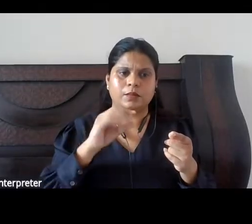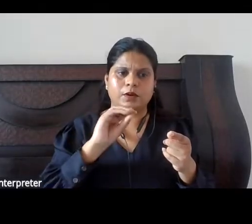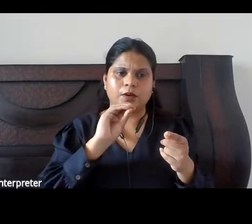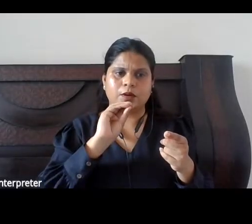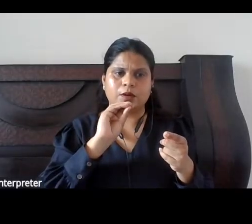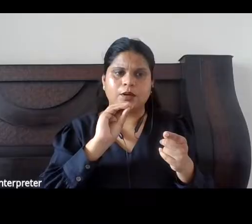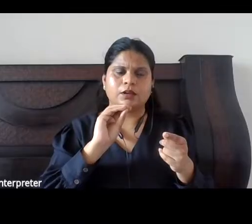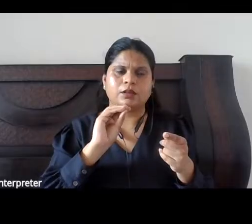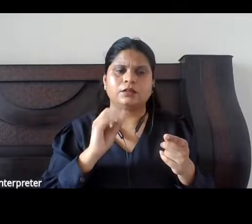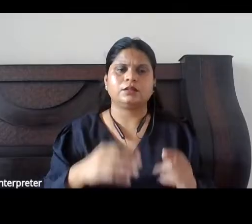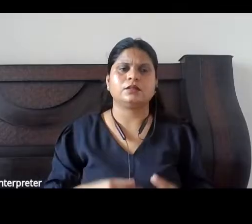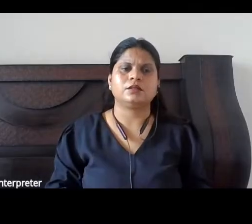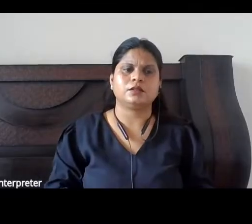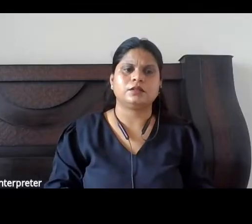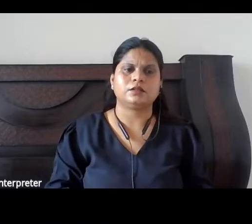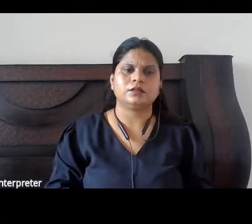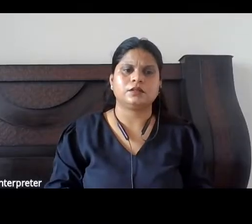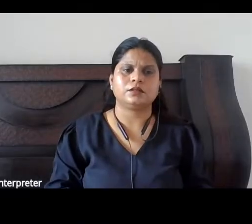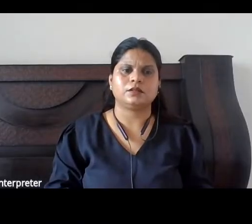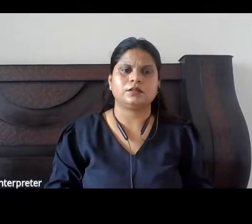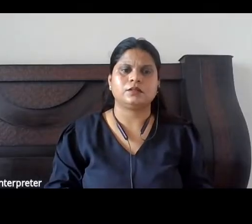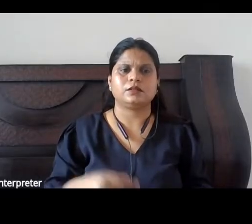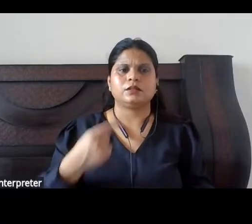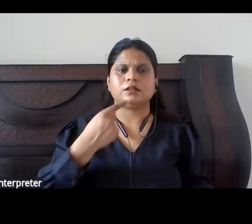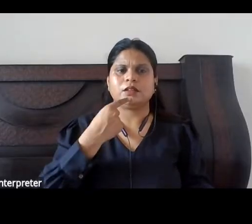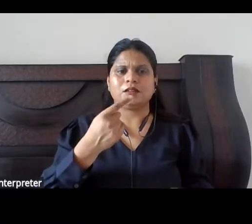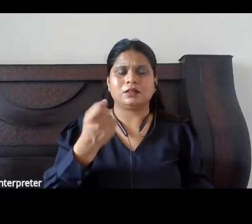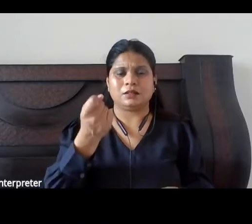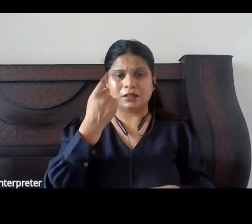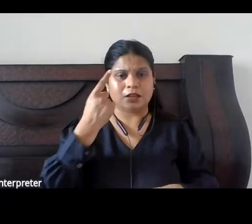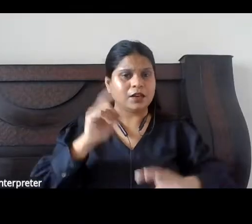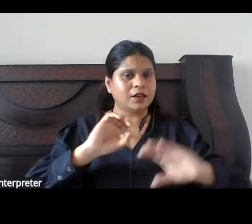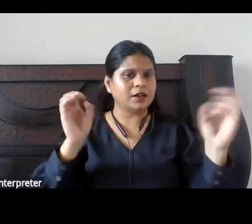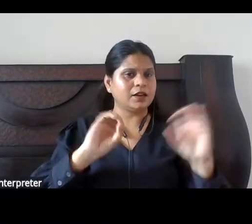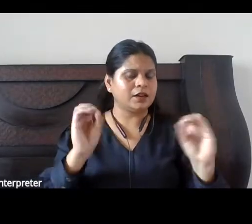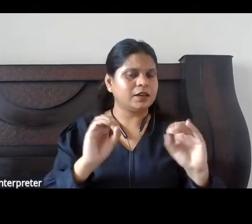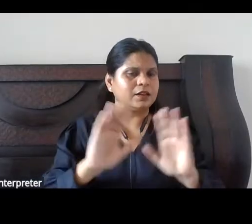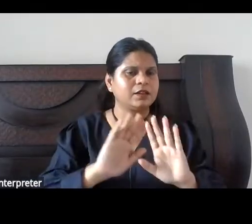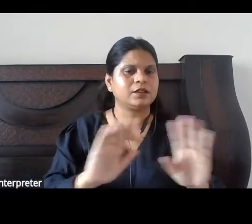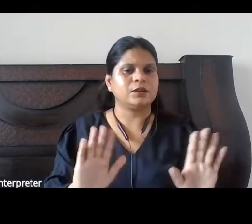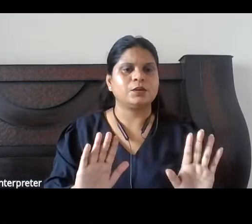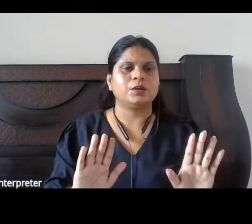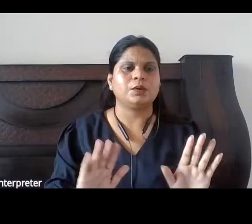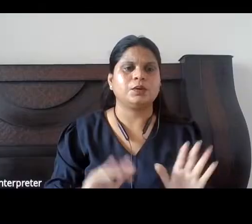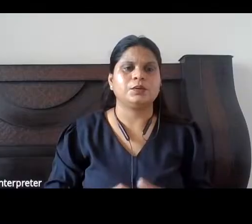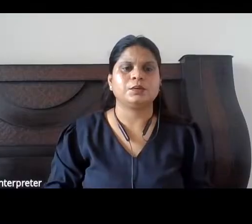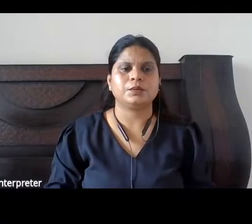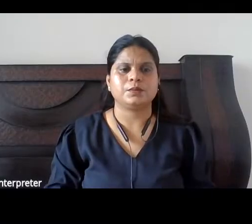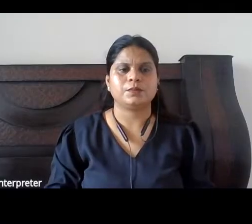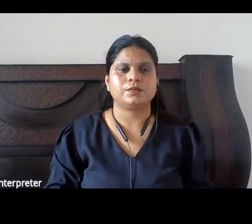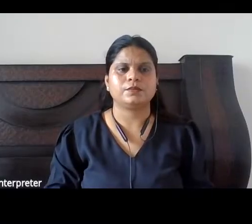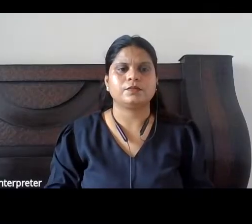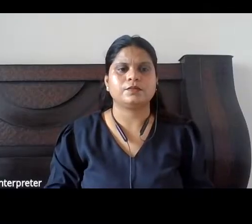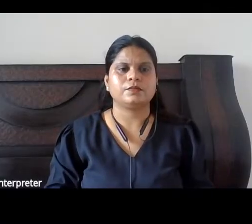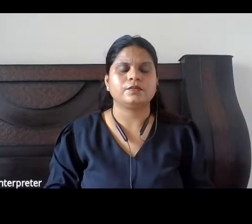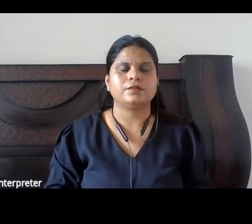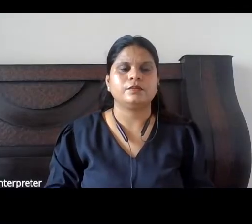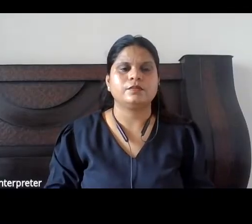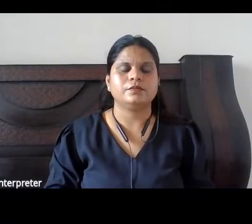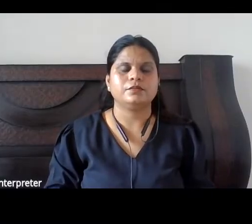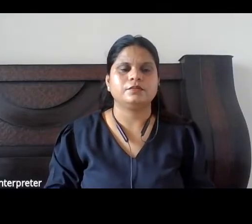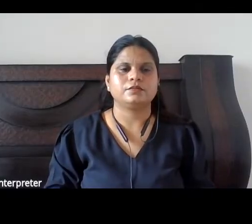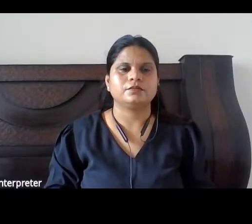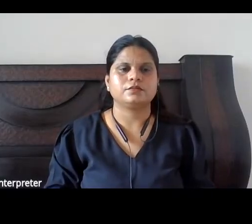so in such a rush, and she didn't want to understand anything to put it as a mentally retarded category. So,